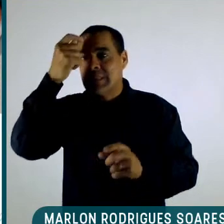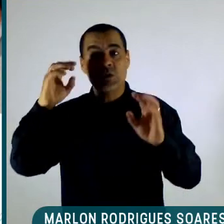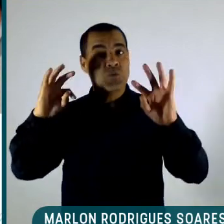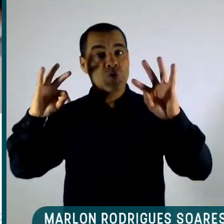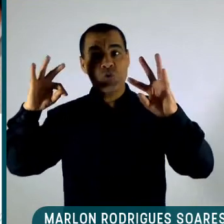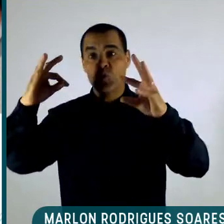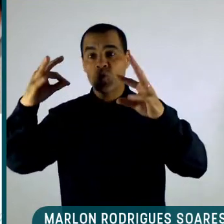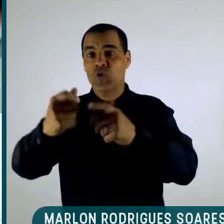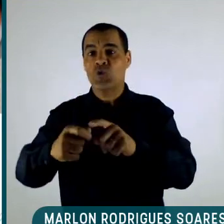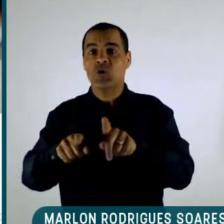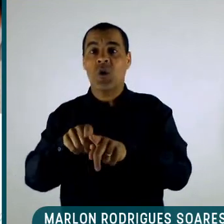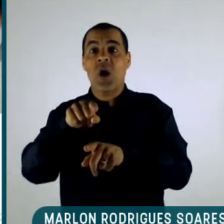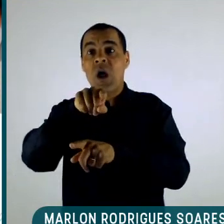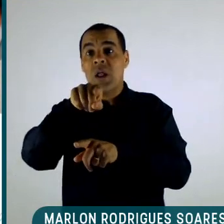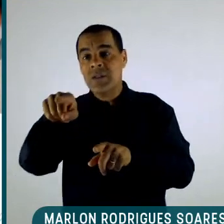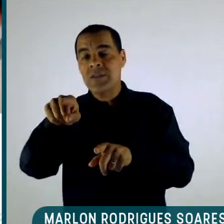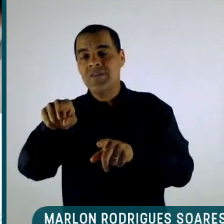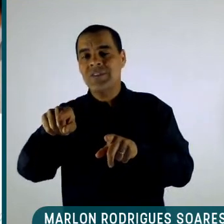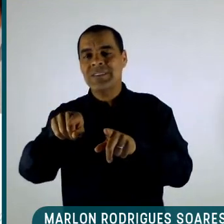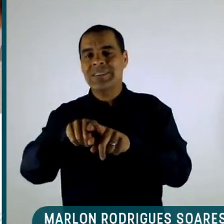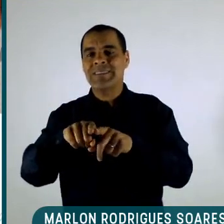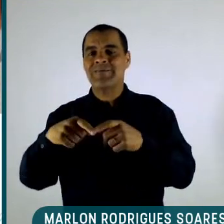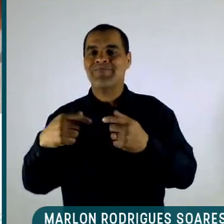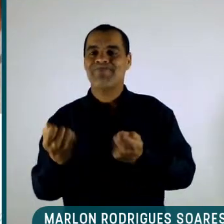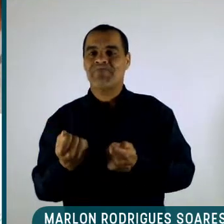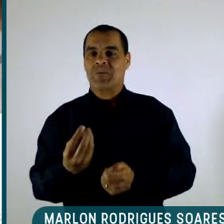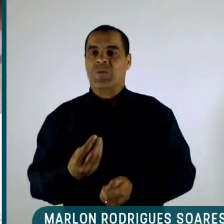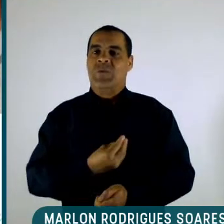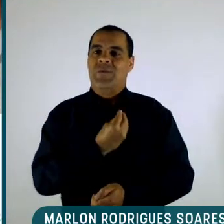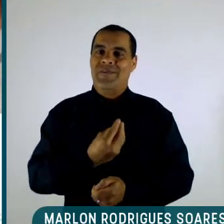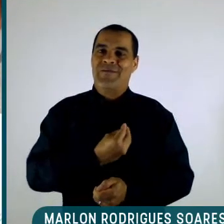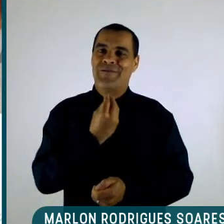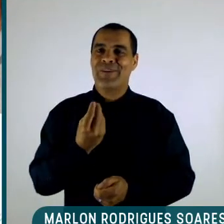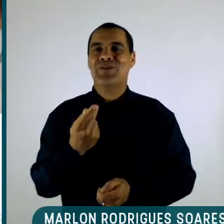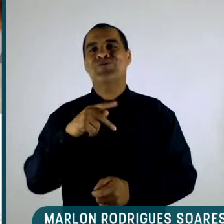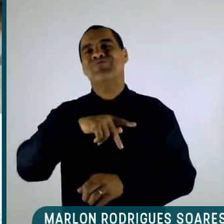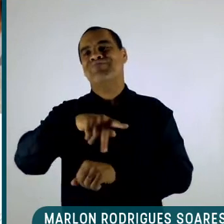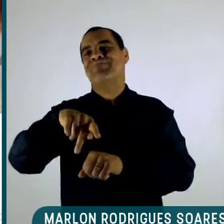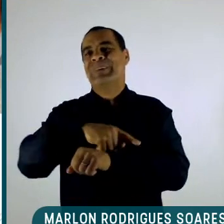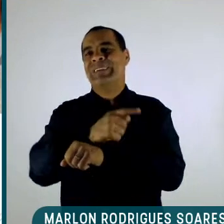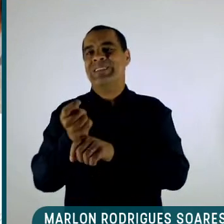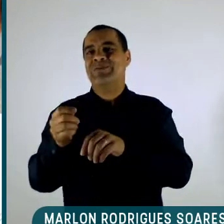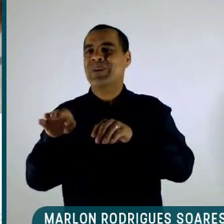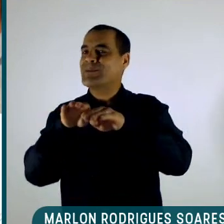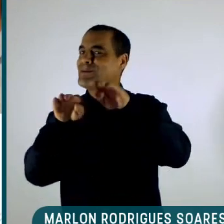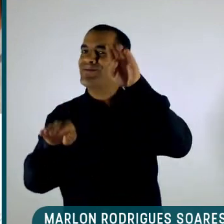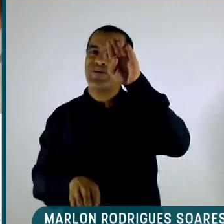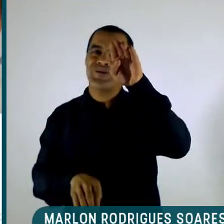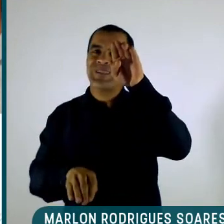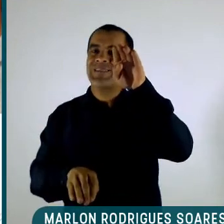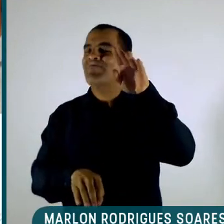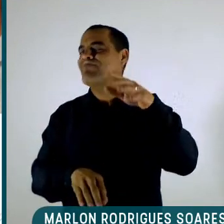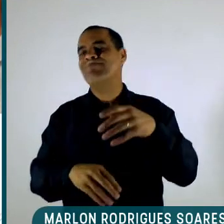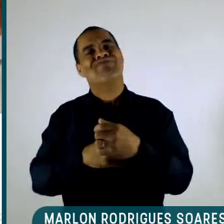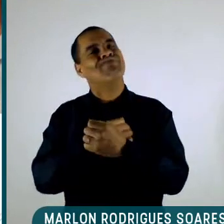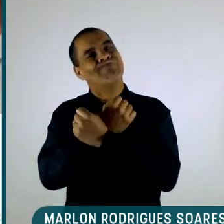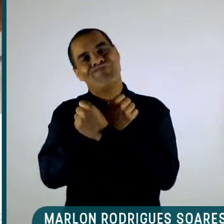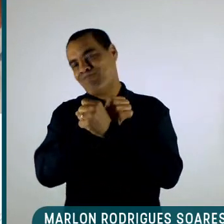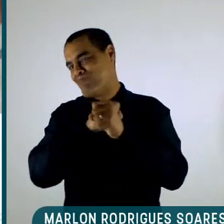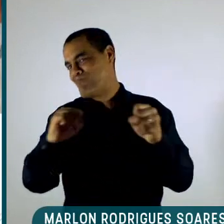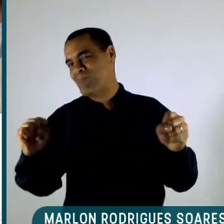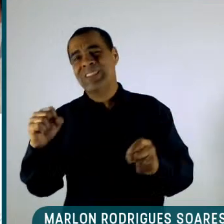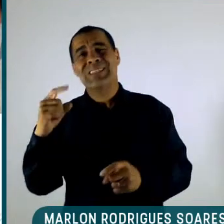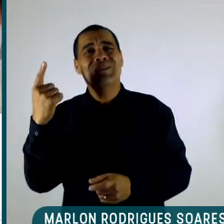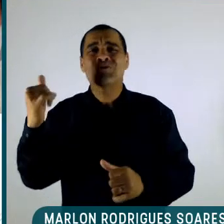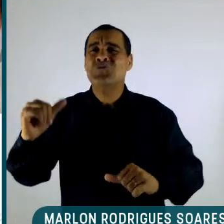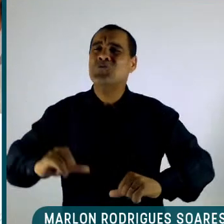be an awareness raised by all of us that living in a country with this inequality is